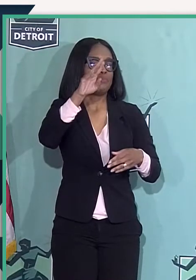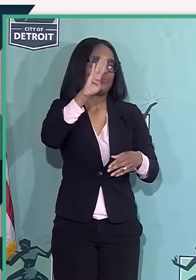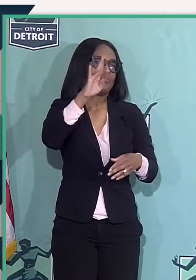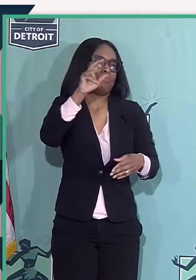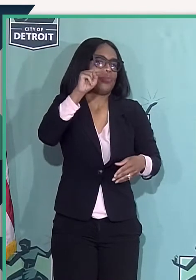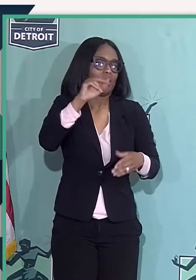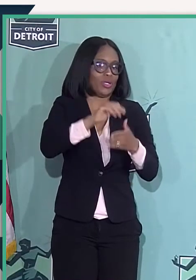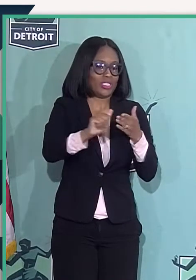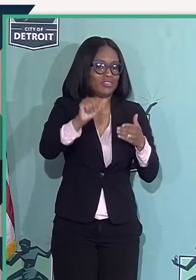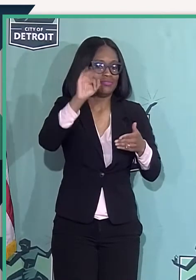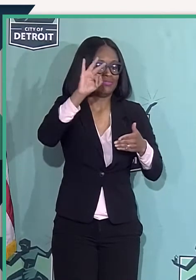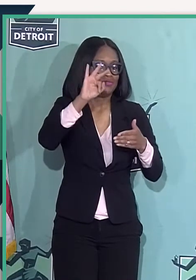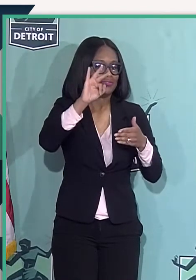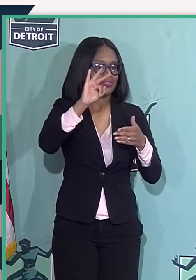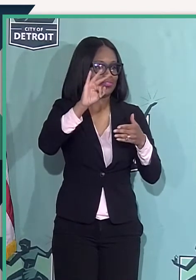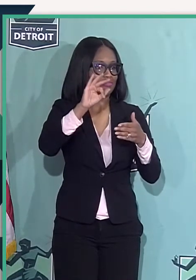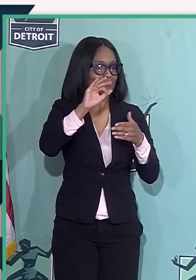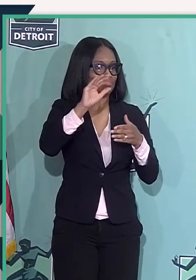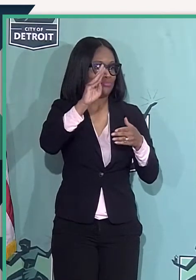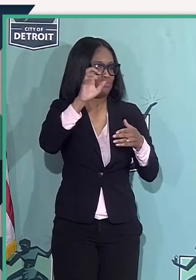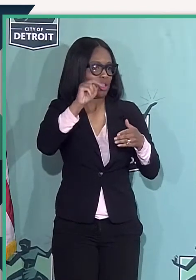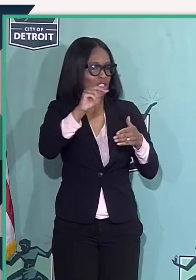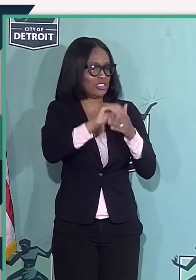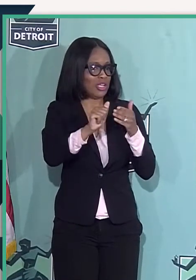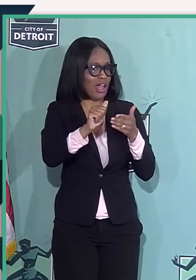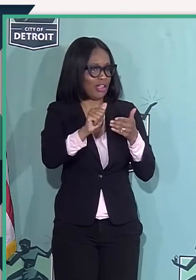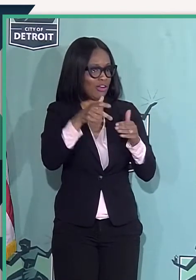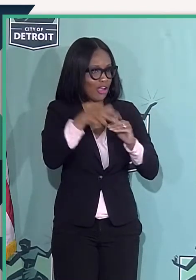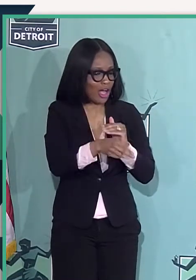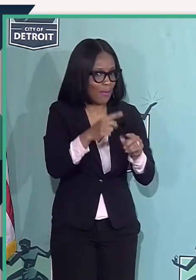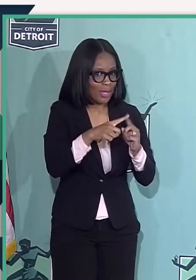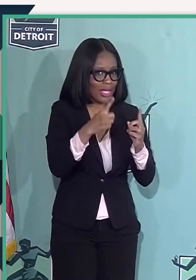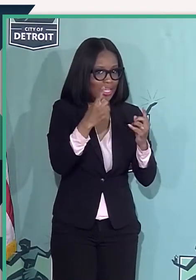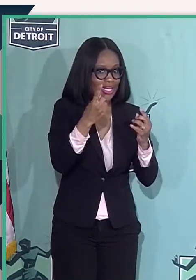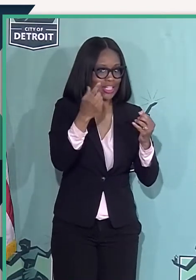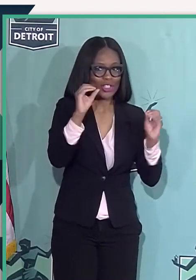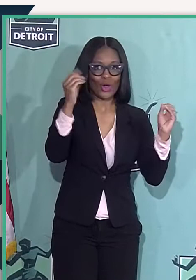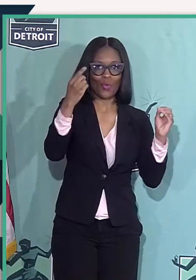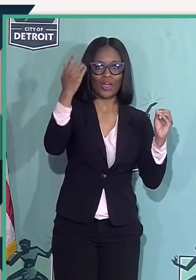that something's not there now.